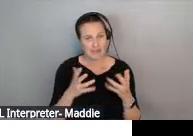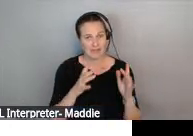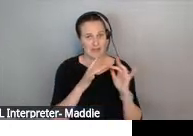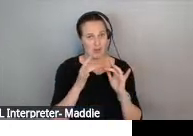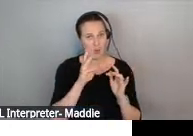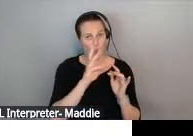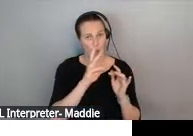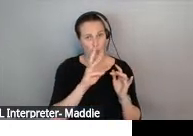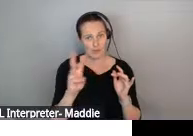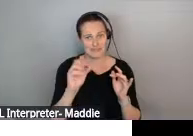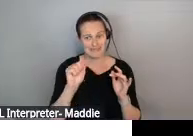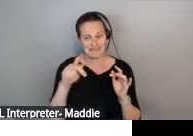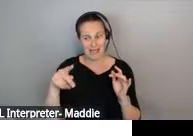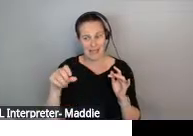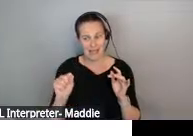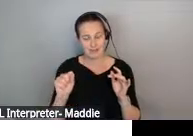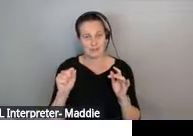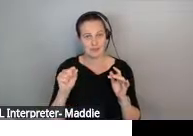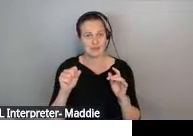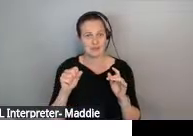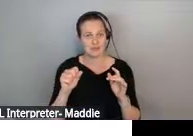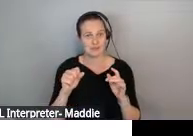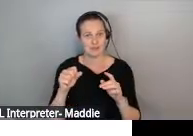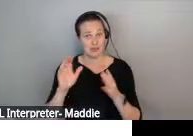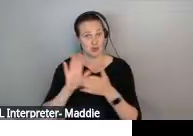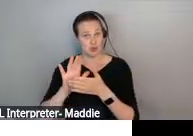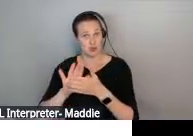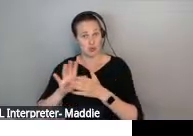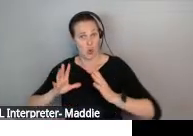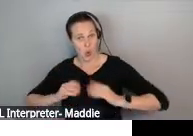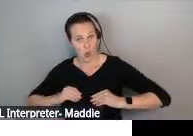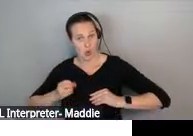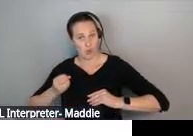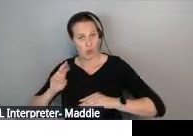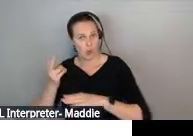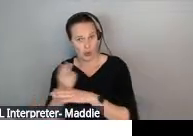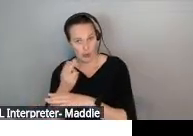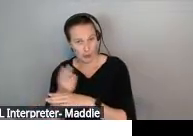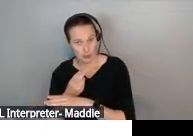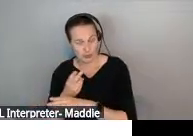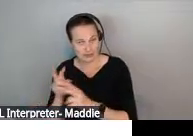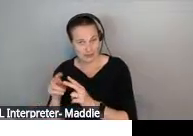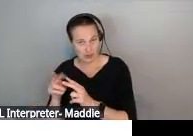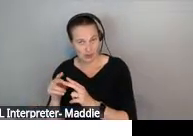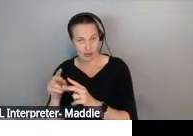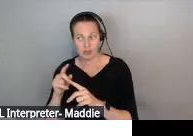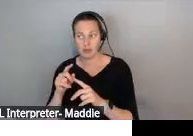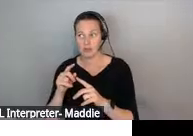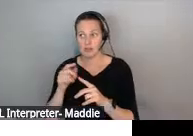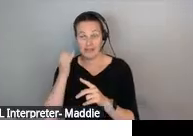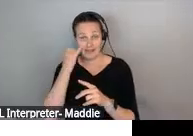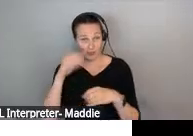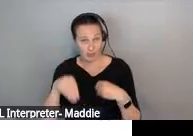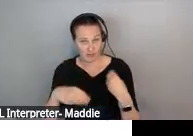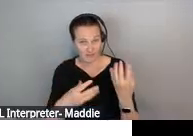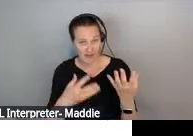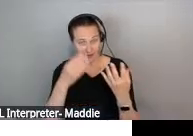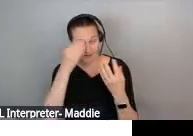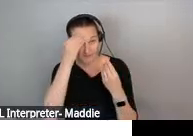used by or owned by schools, whether that's to provide information about,